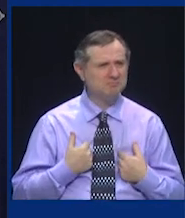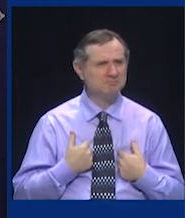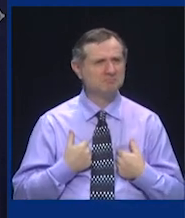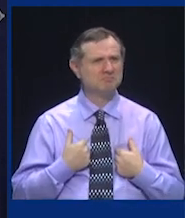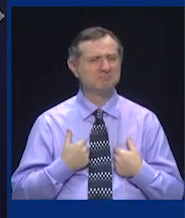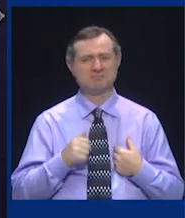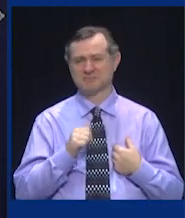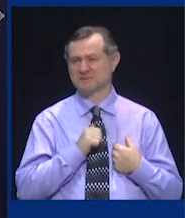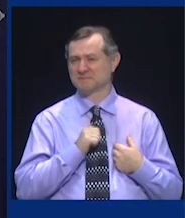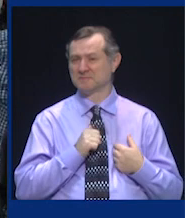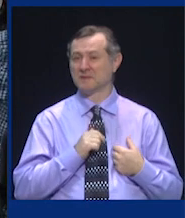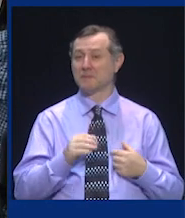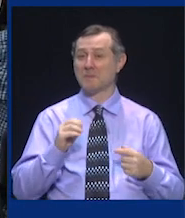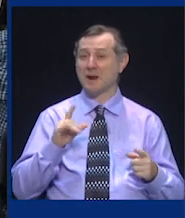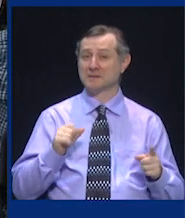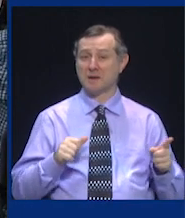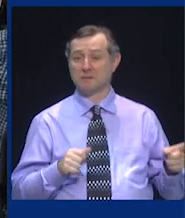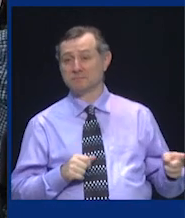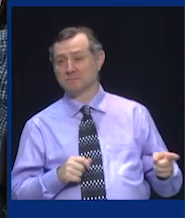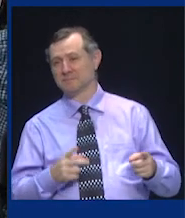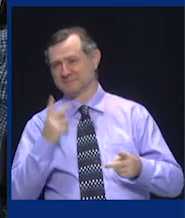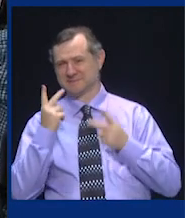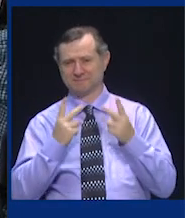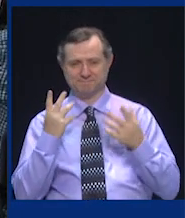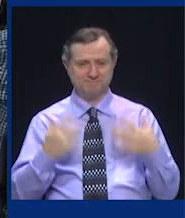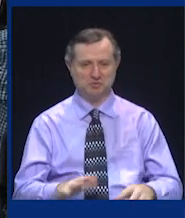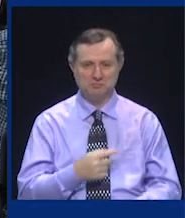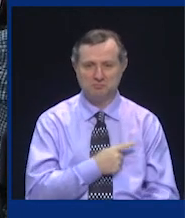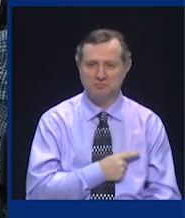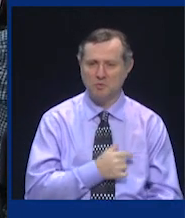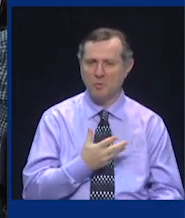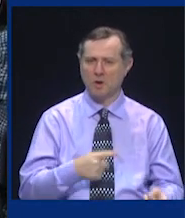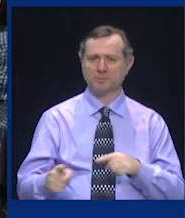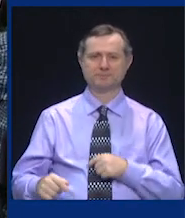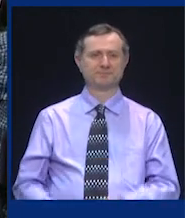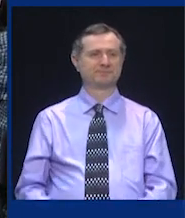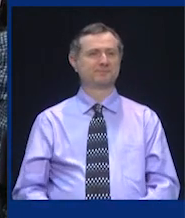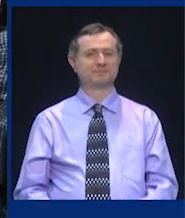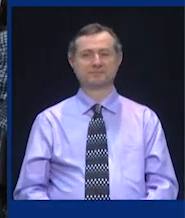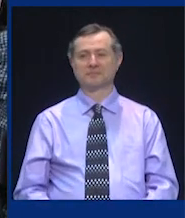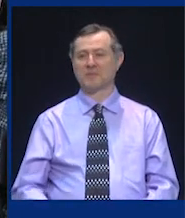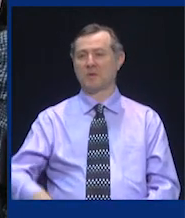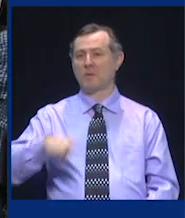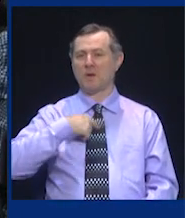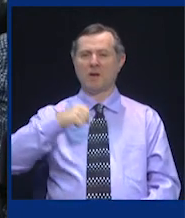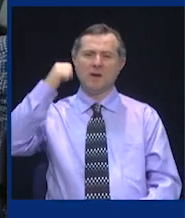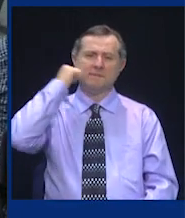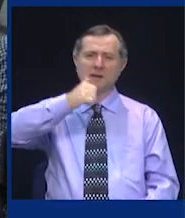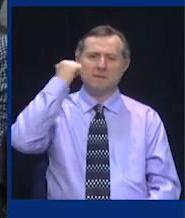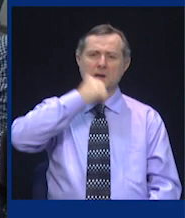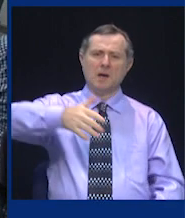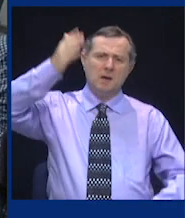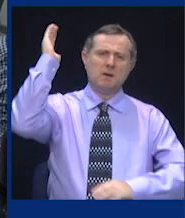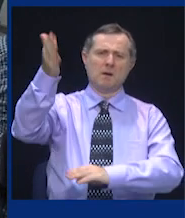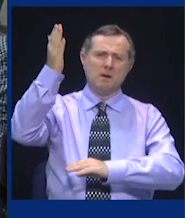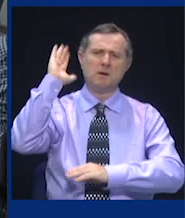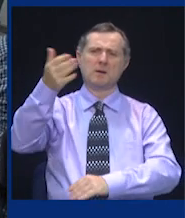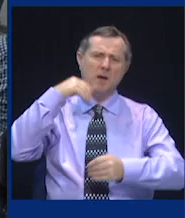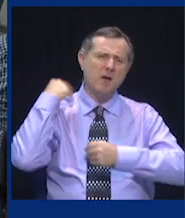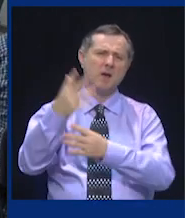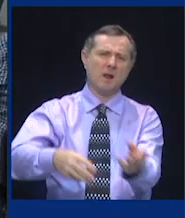Melissa has seen this movie every day through the briefings. Rick